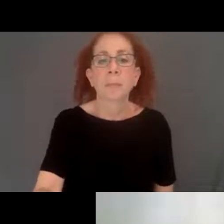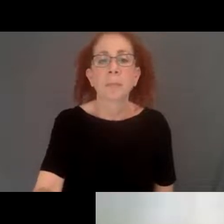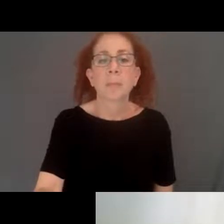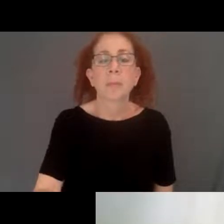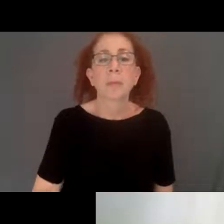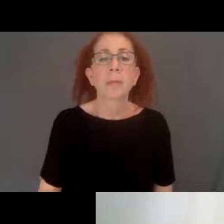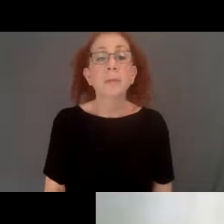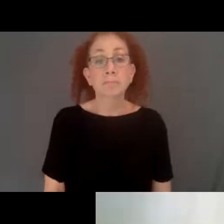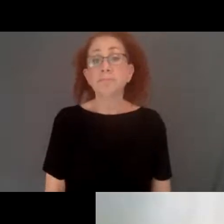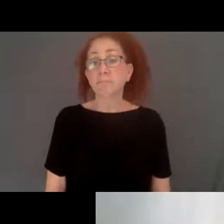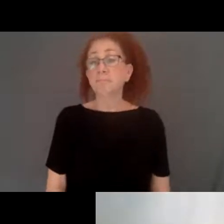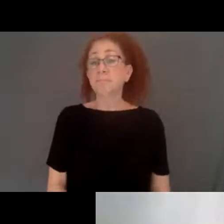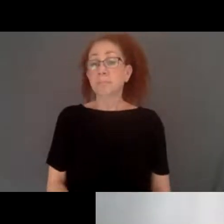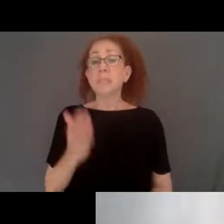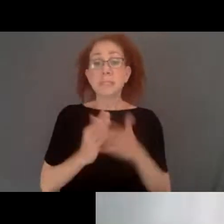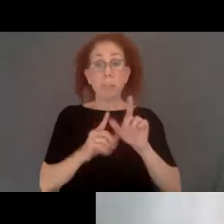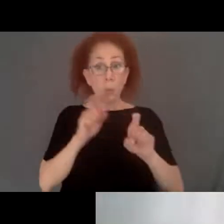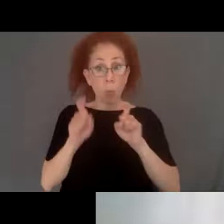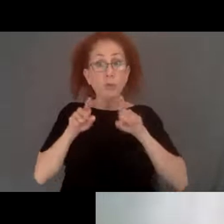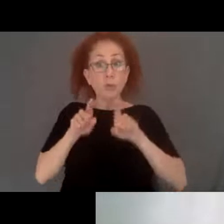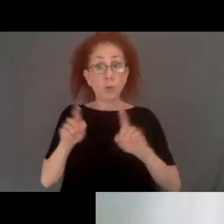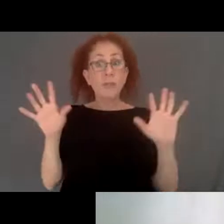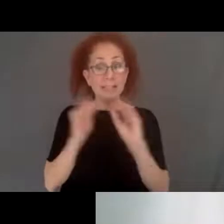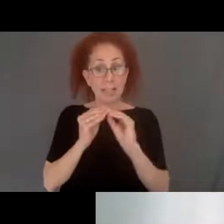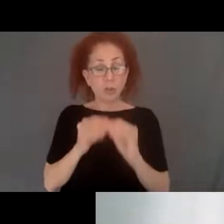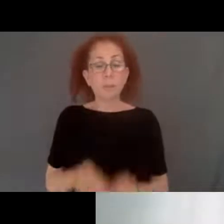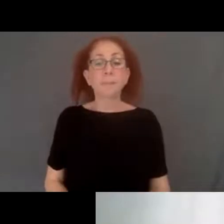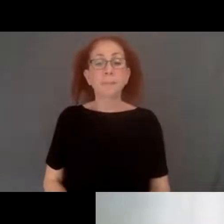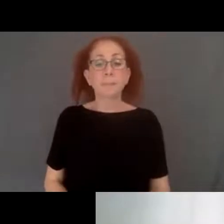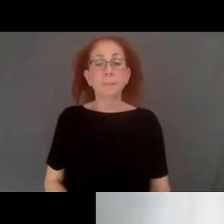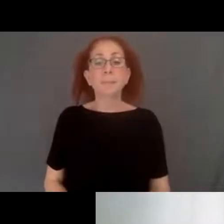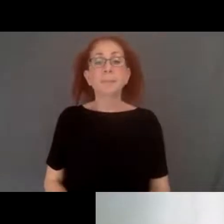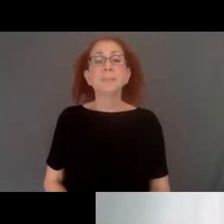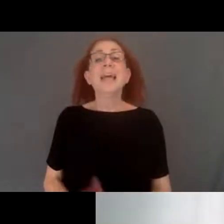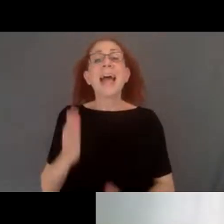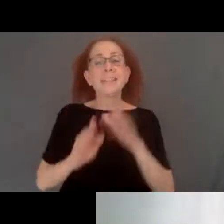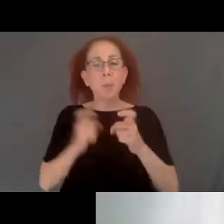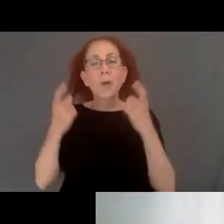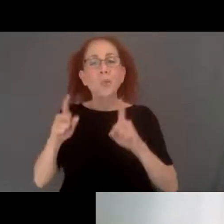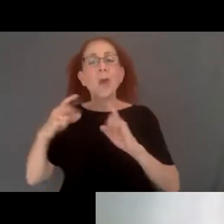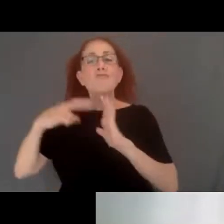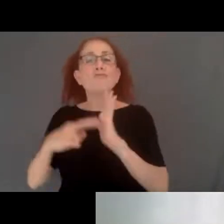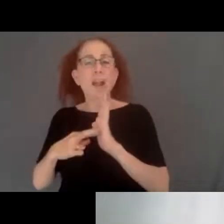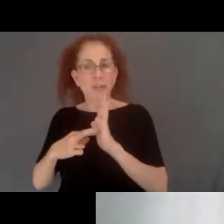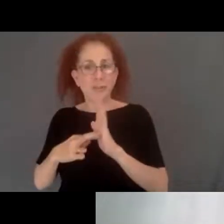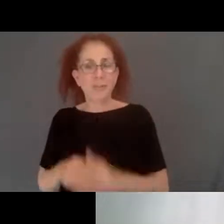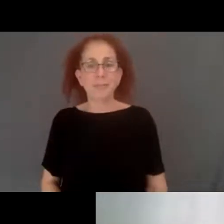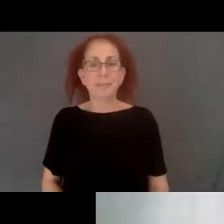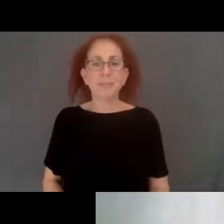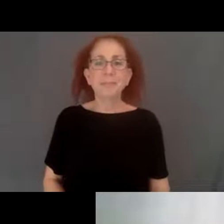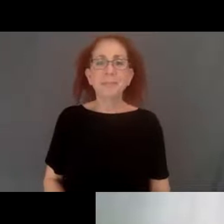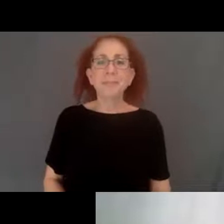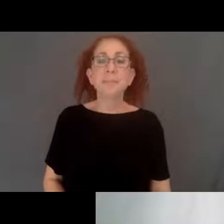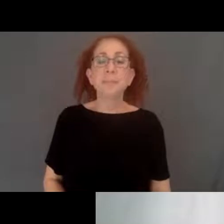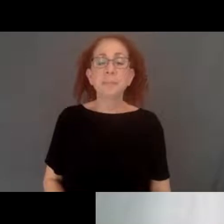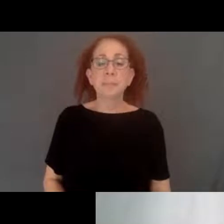So we have some questions that came in through during the session, and then we also have questions that you all asked when you registered. We'll start with the ones that came